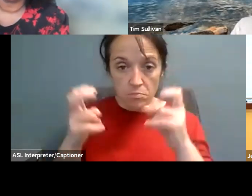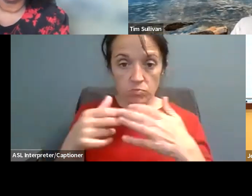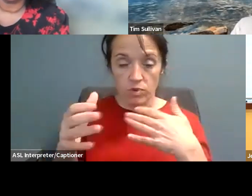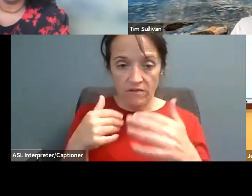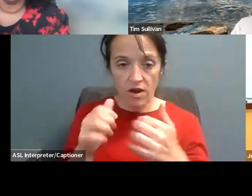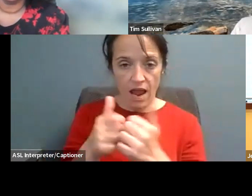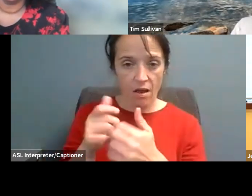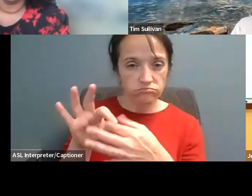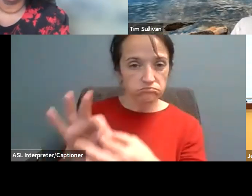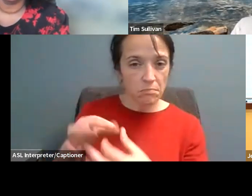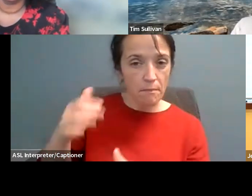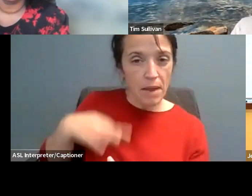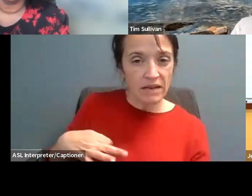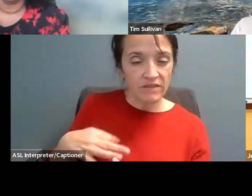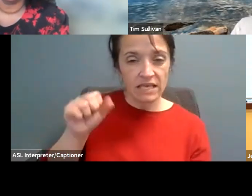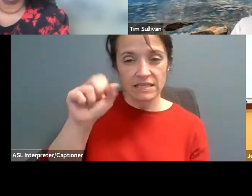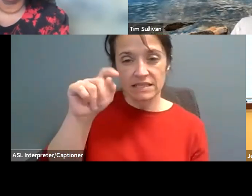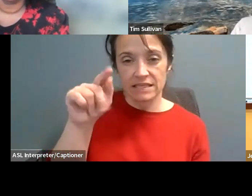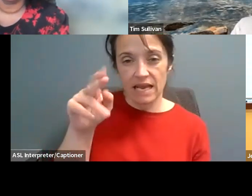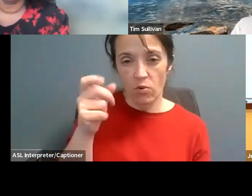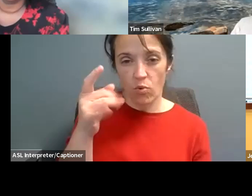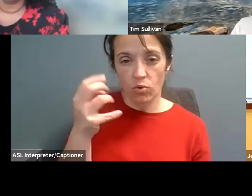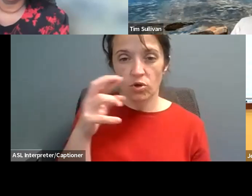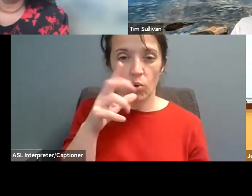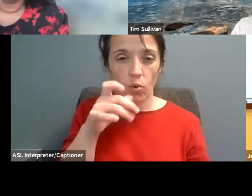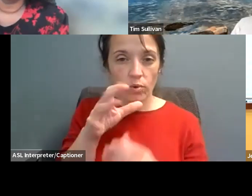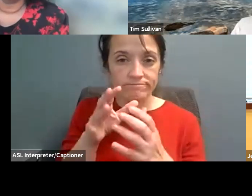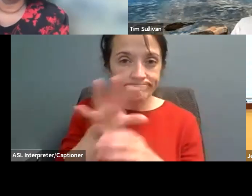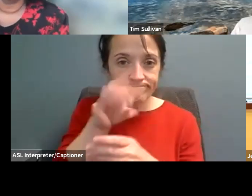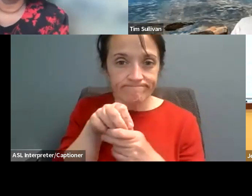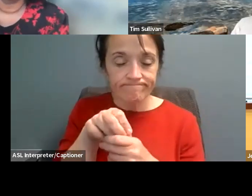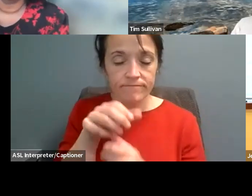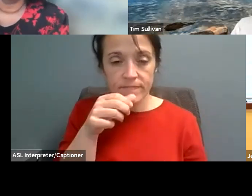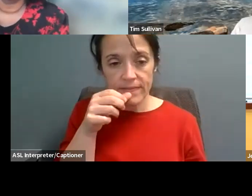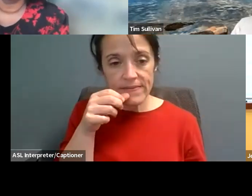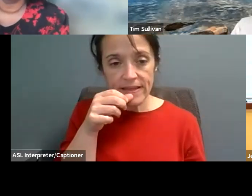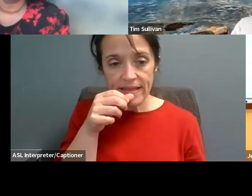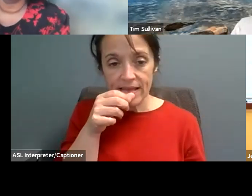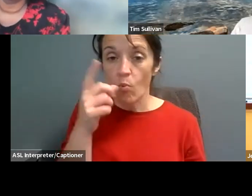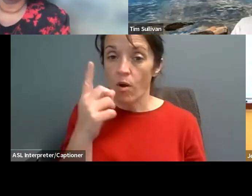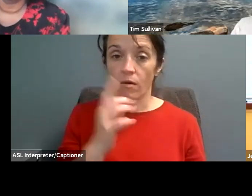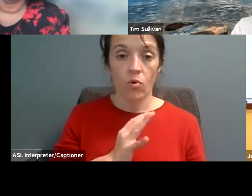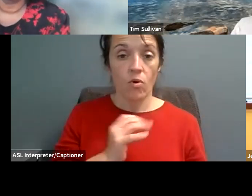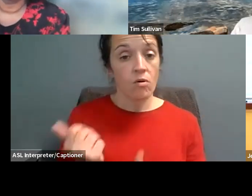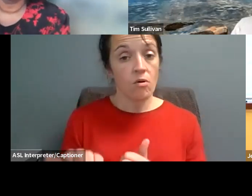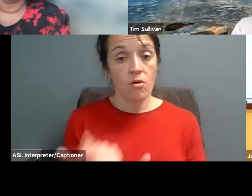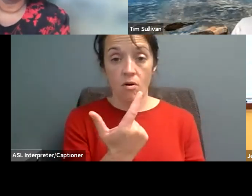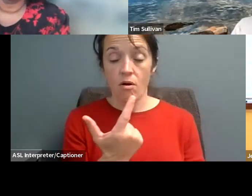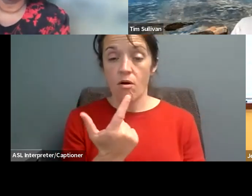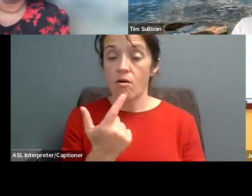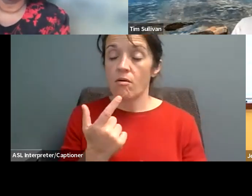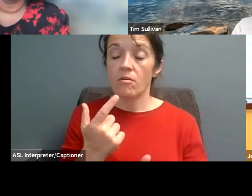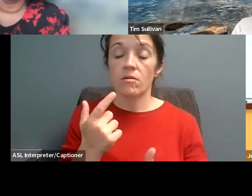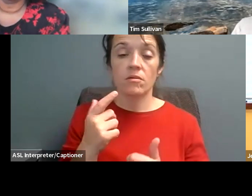items that that really stood out to me were the critical issues. They all had appropriate science emphasis areas, and